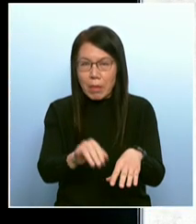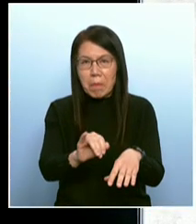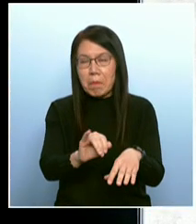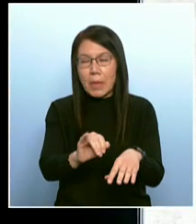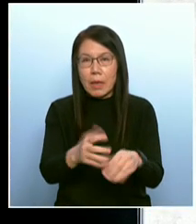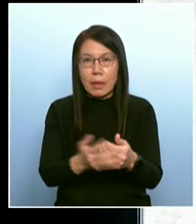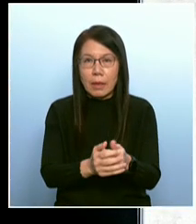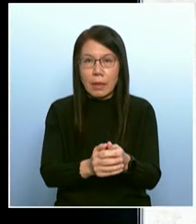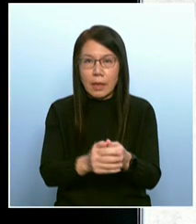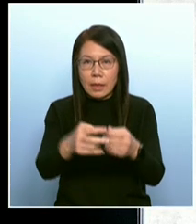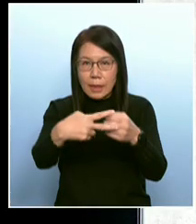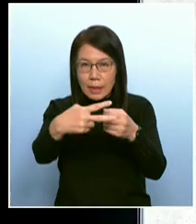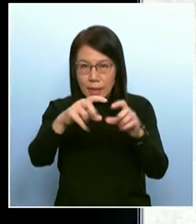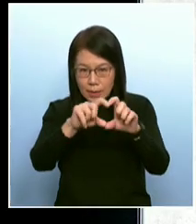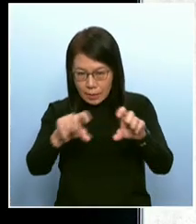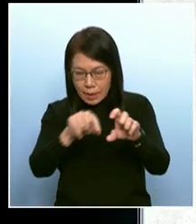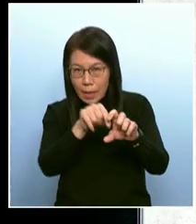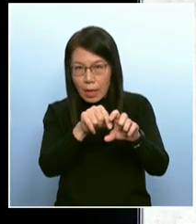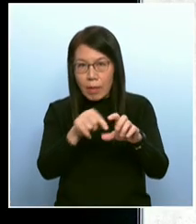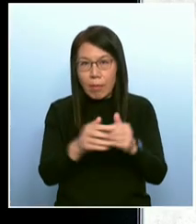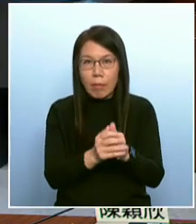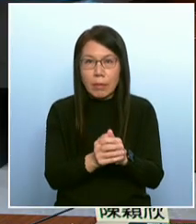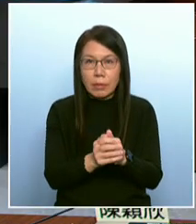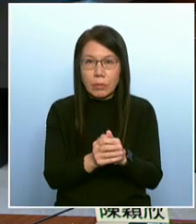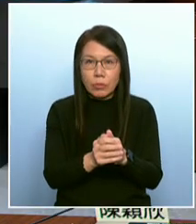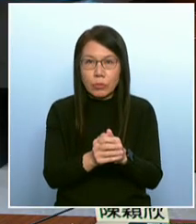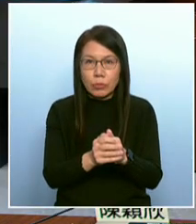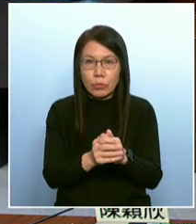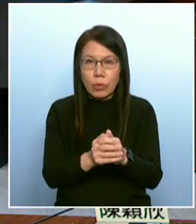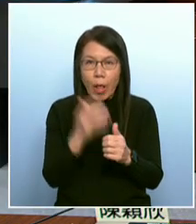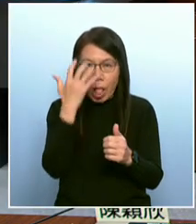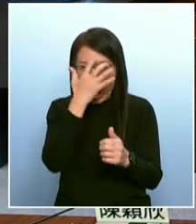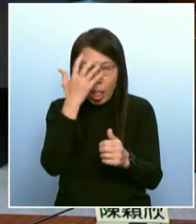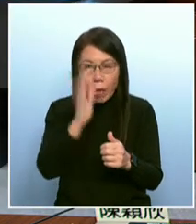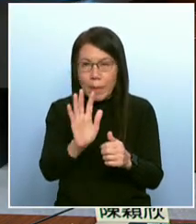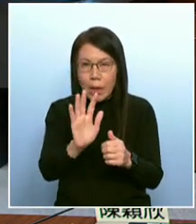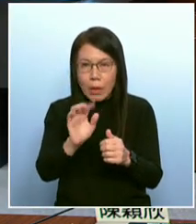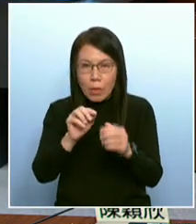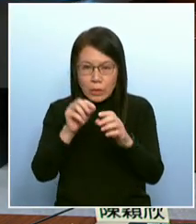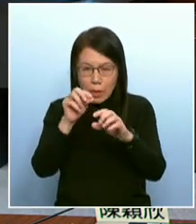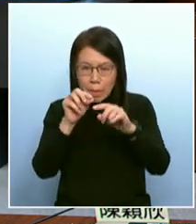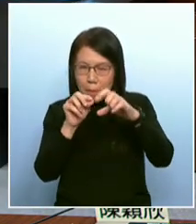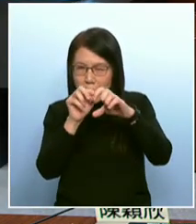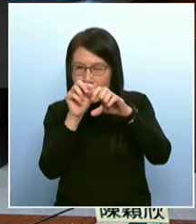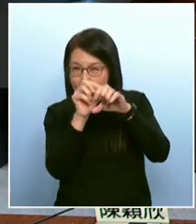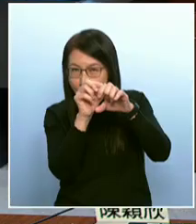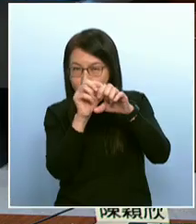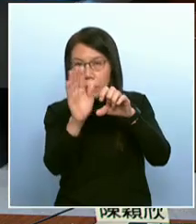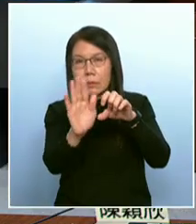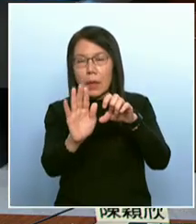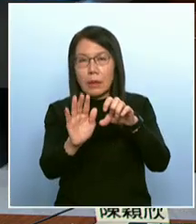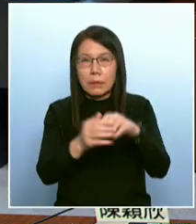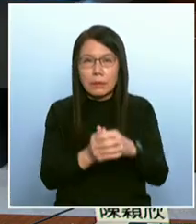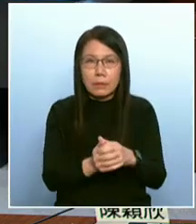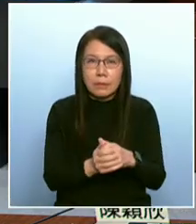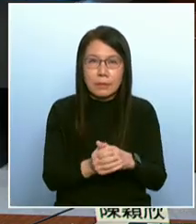is not as clear. However, the preference is very clear because you